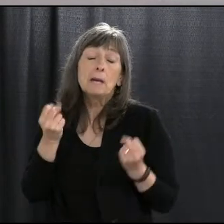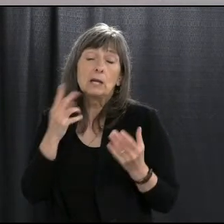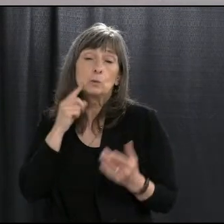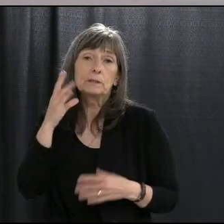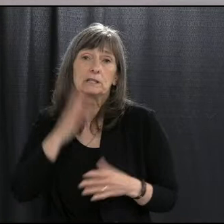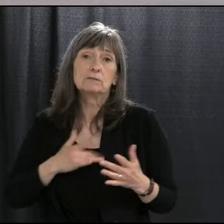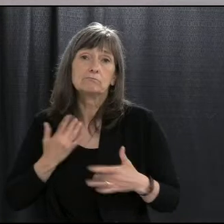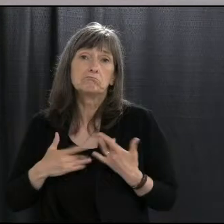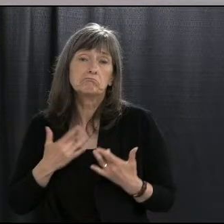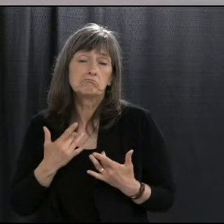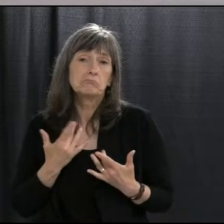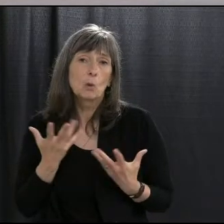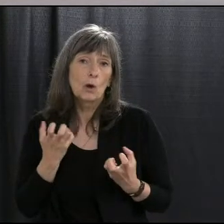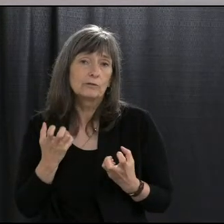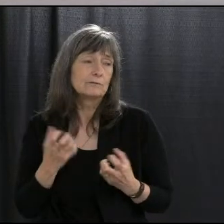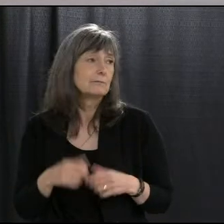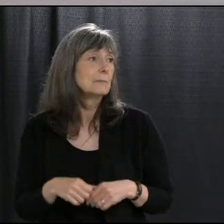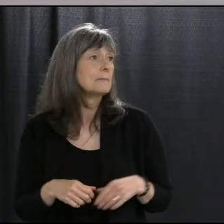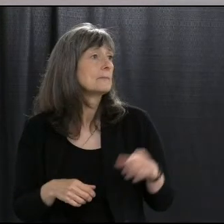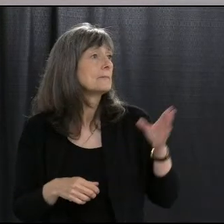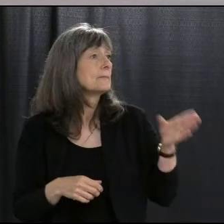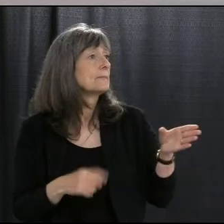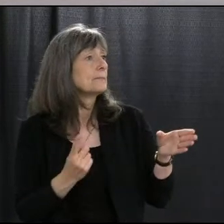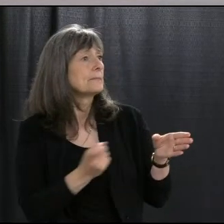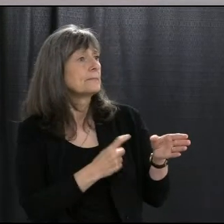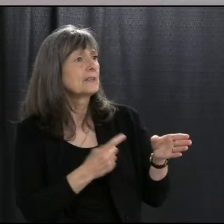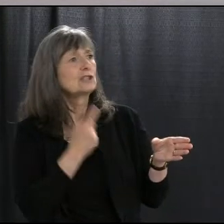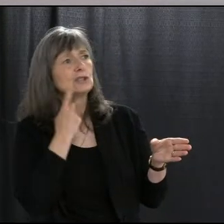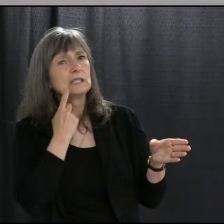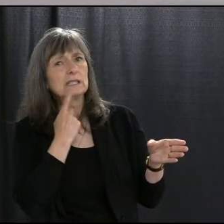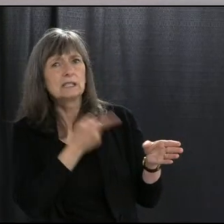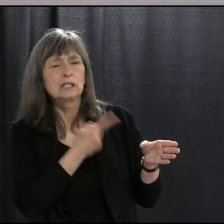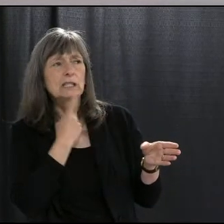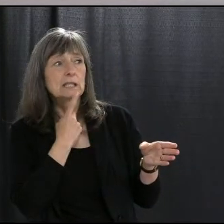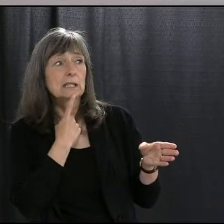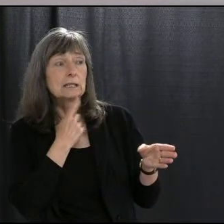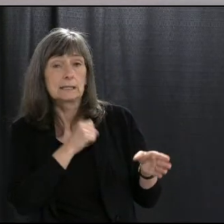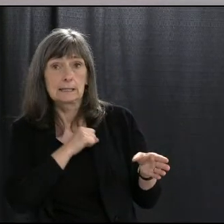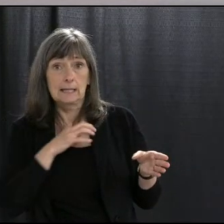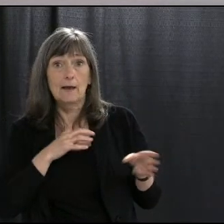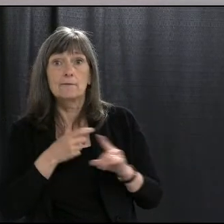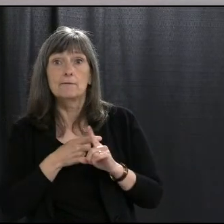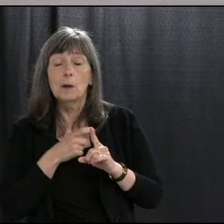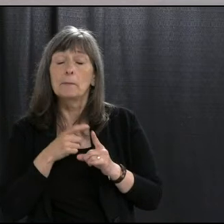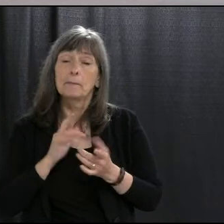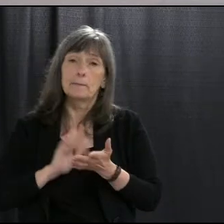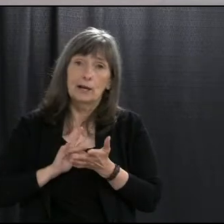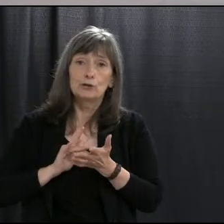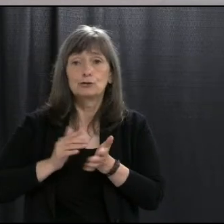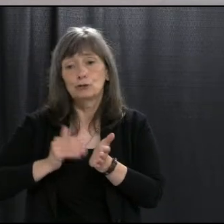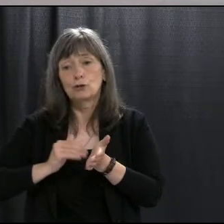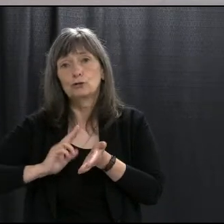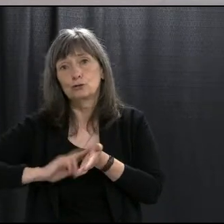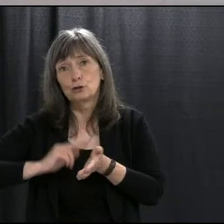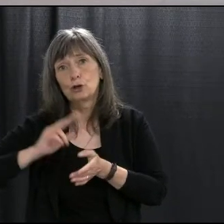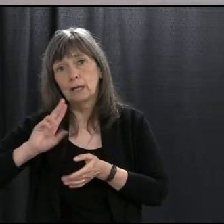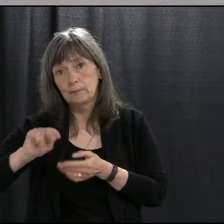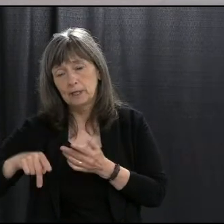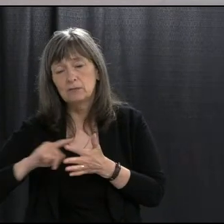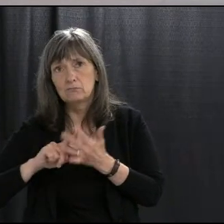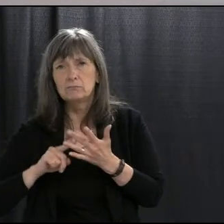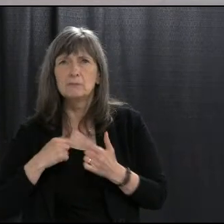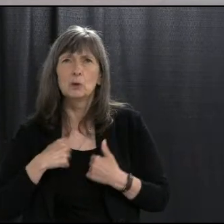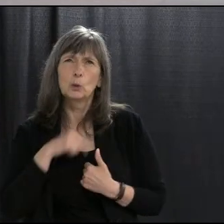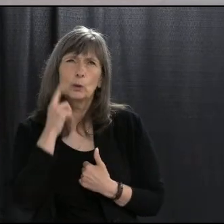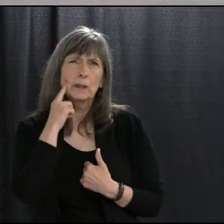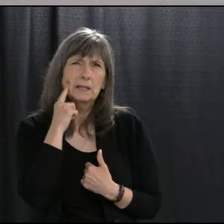think you referenced in the briefing earlier that they will be staffed obviously by medical professionals, and I guess some of us were just sort of thinking about